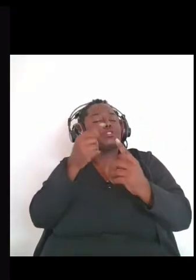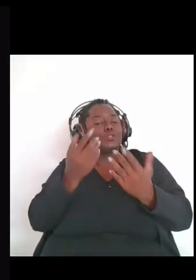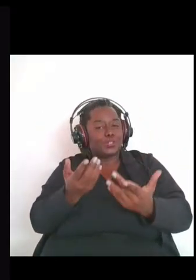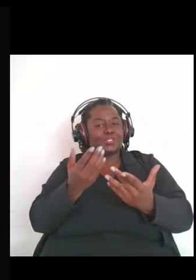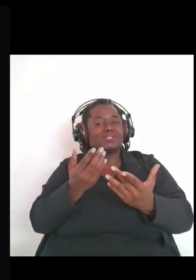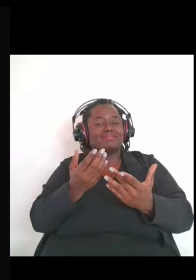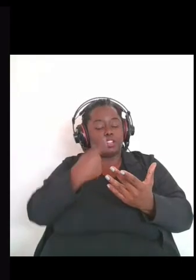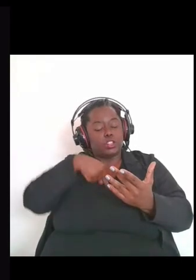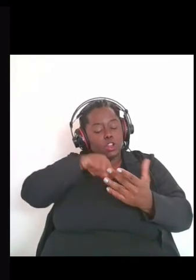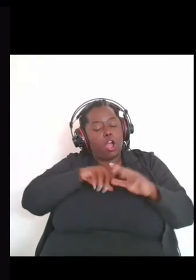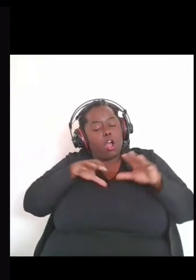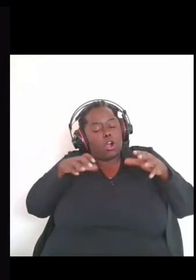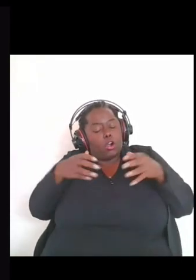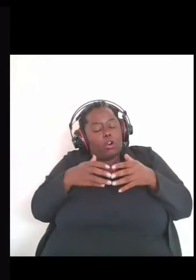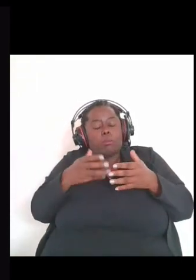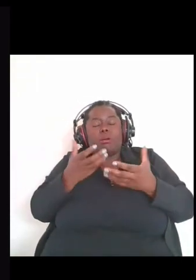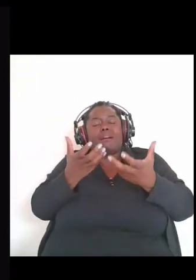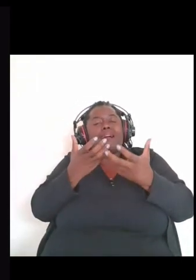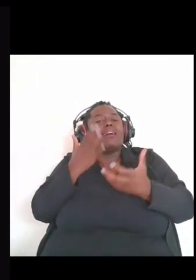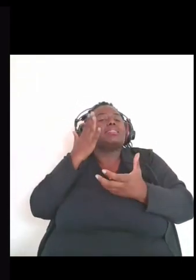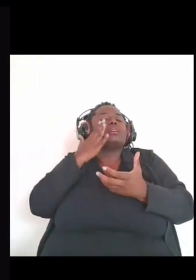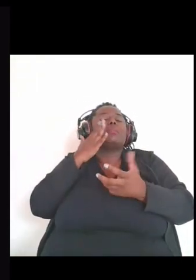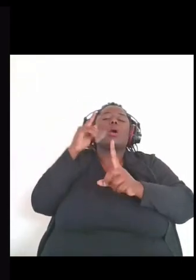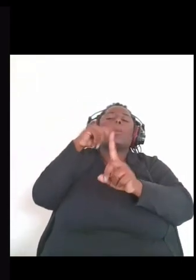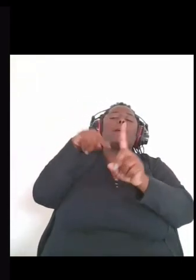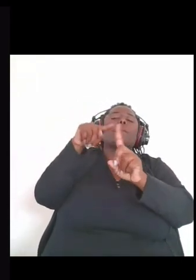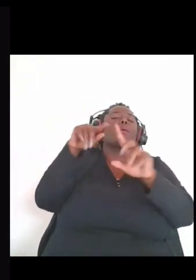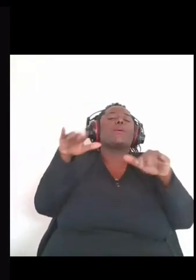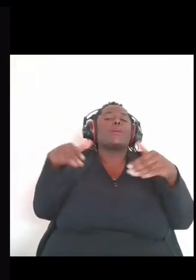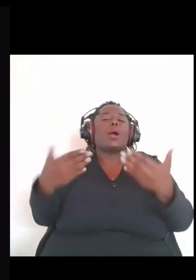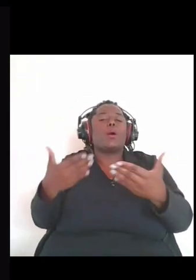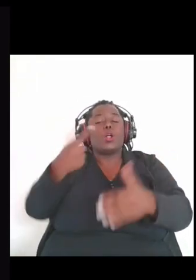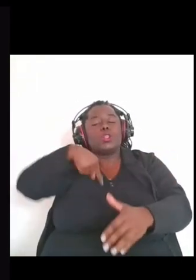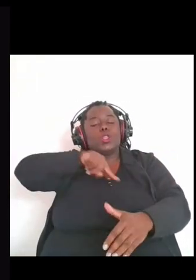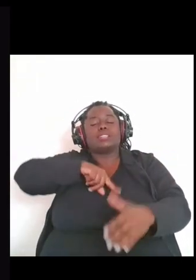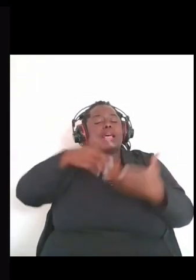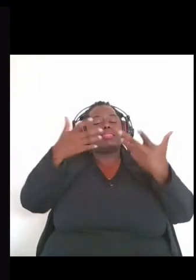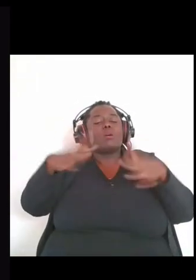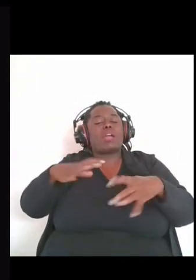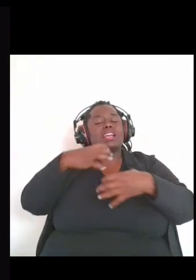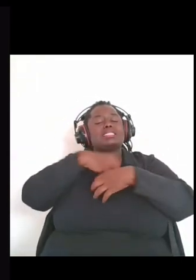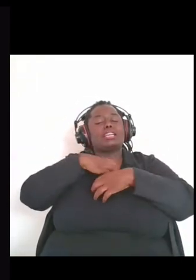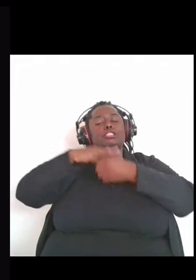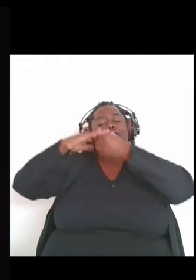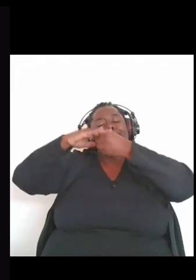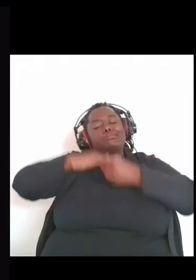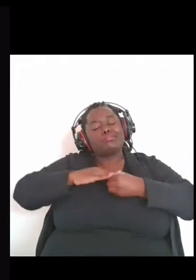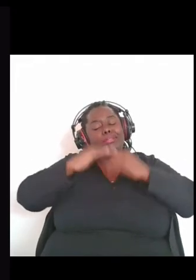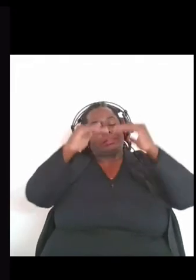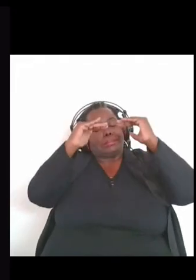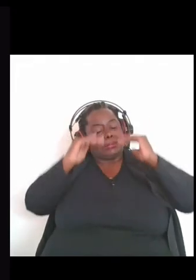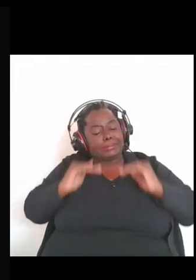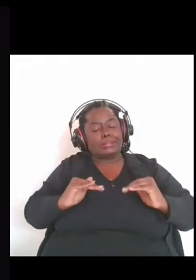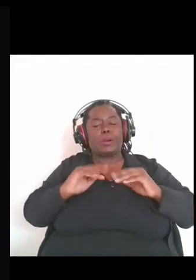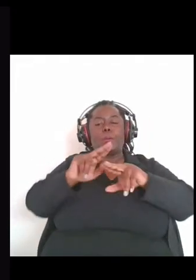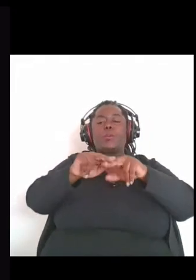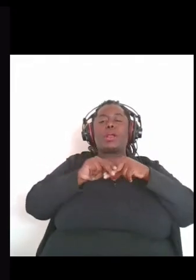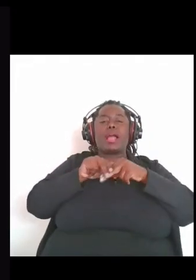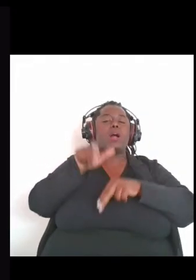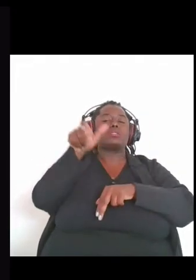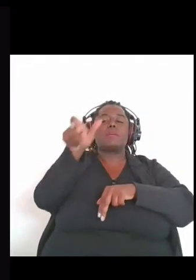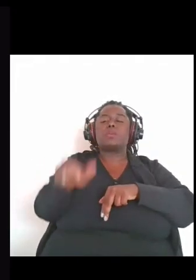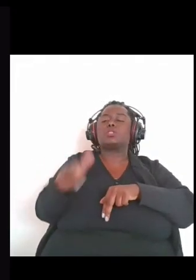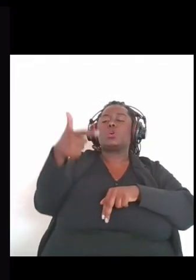lower than we are already feeling just because somebody else wants it to be ticked off in their boxes so the